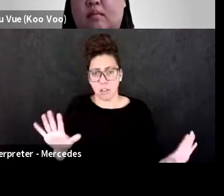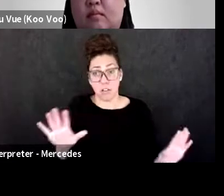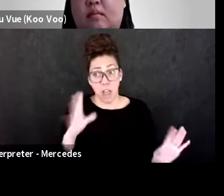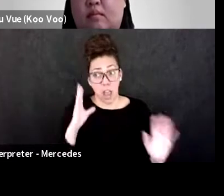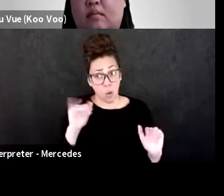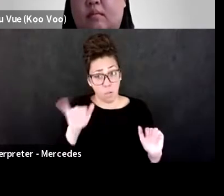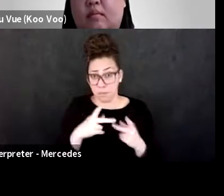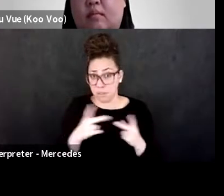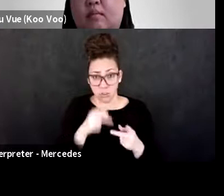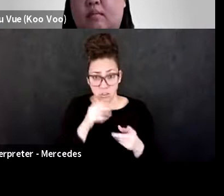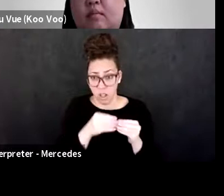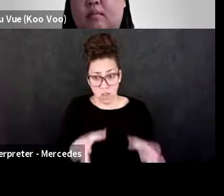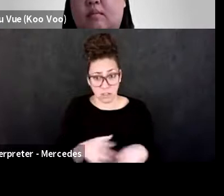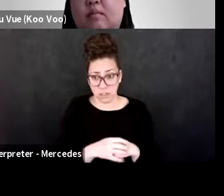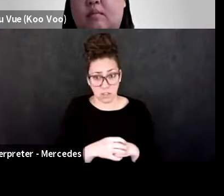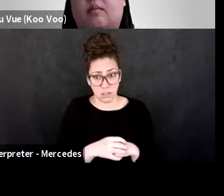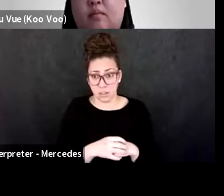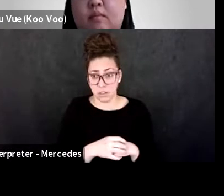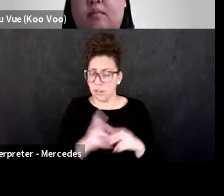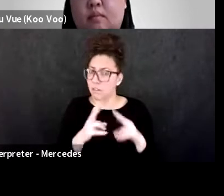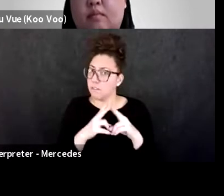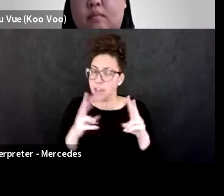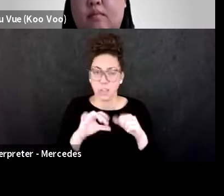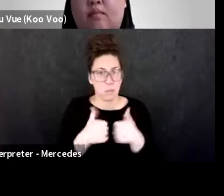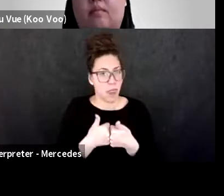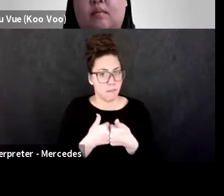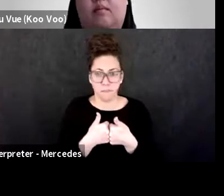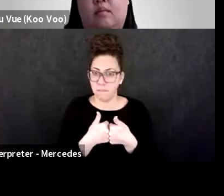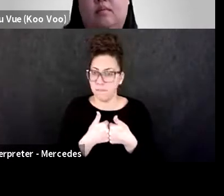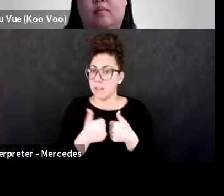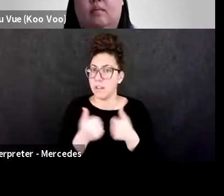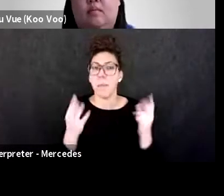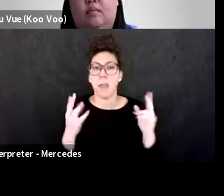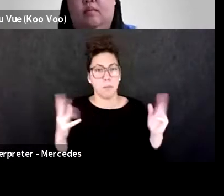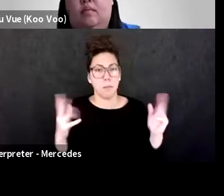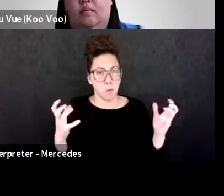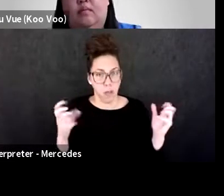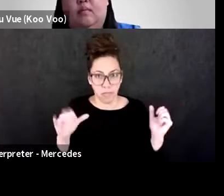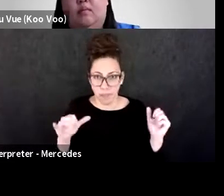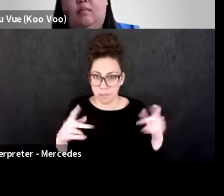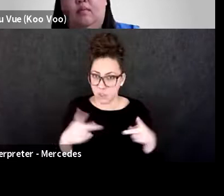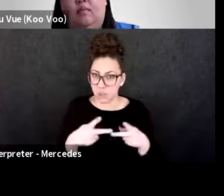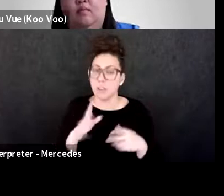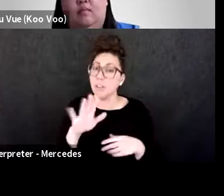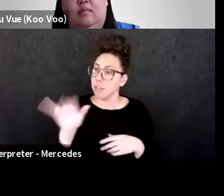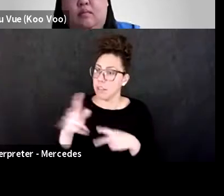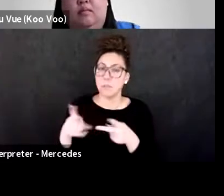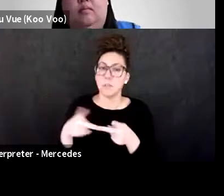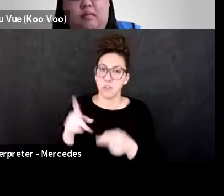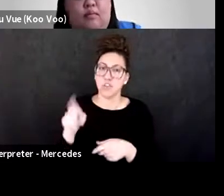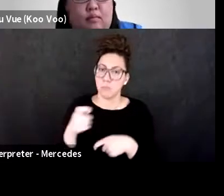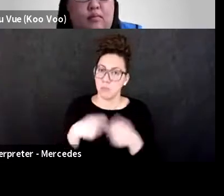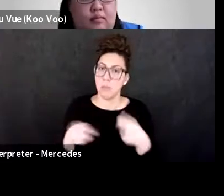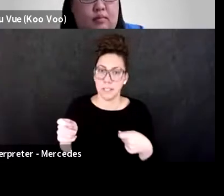lost. Those are very competitive. A lot of people want growth positions or replace, but that position should be